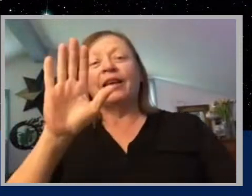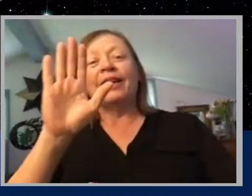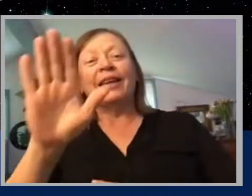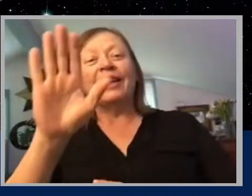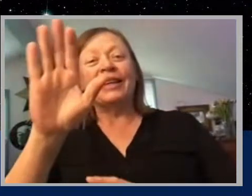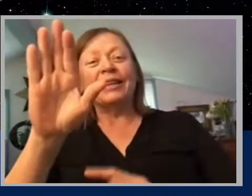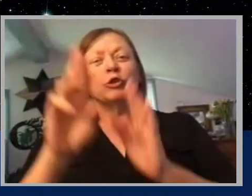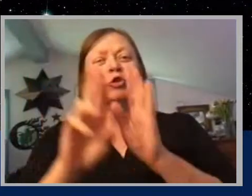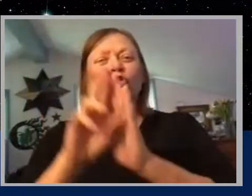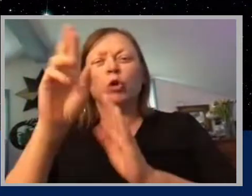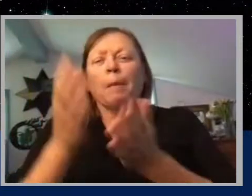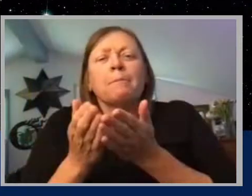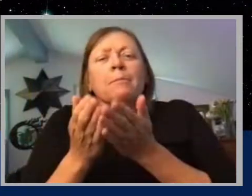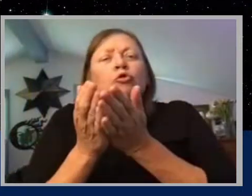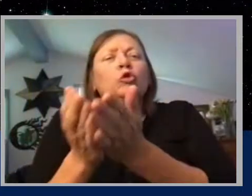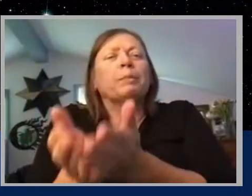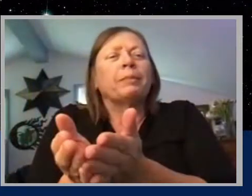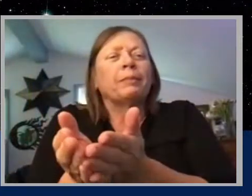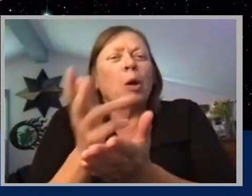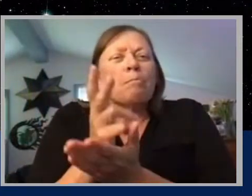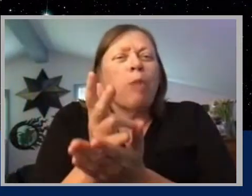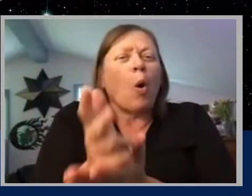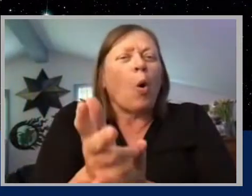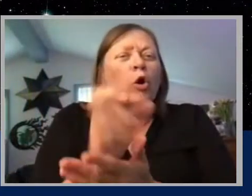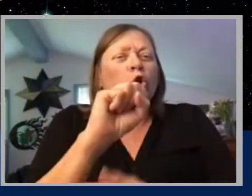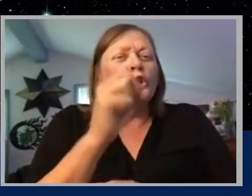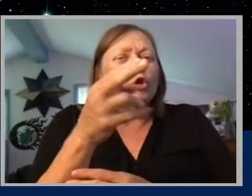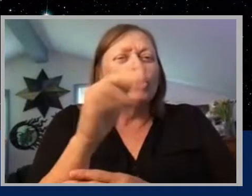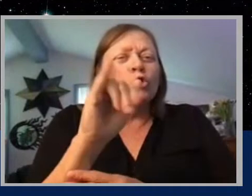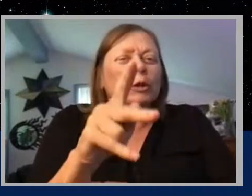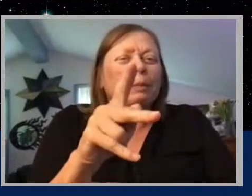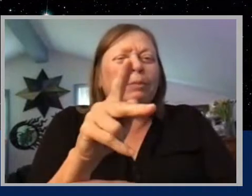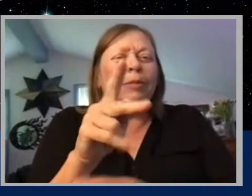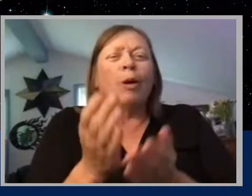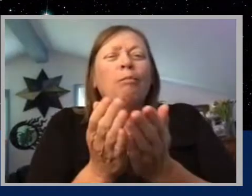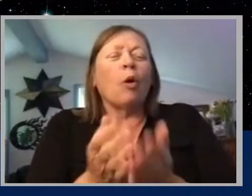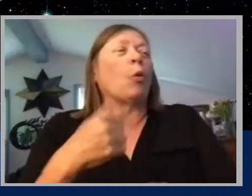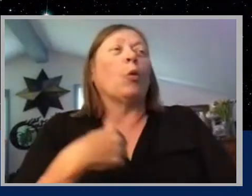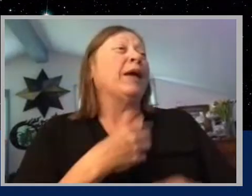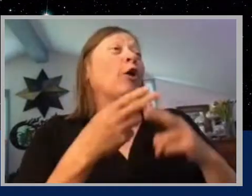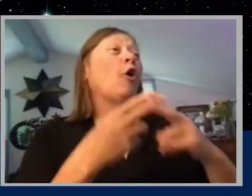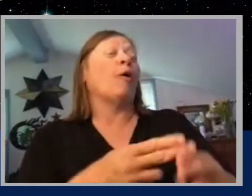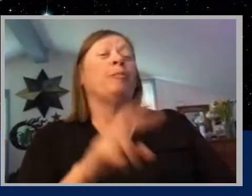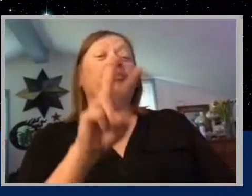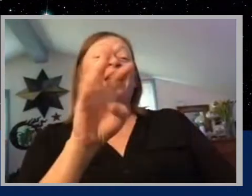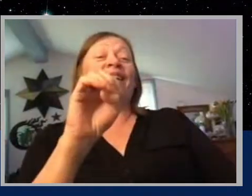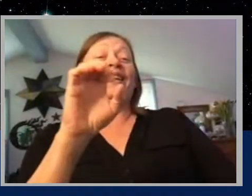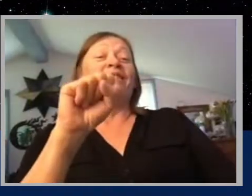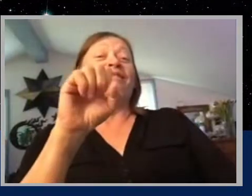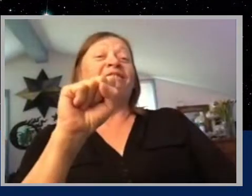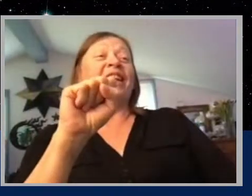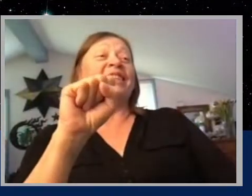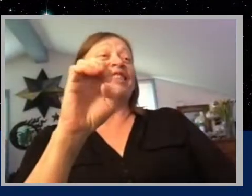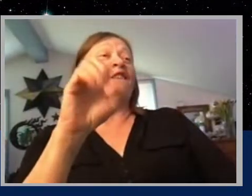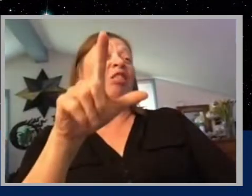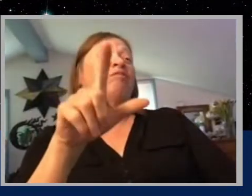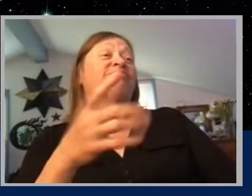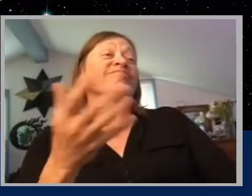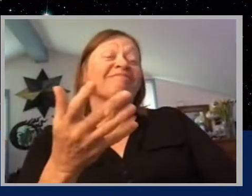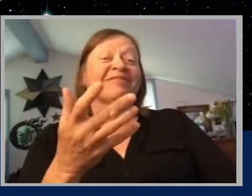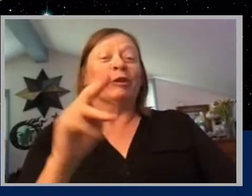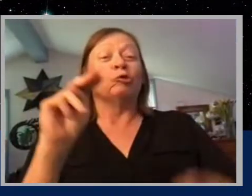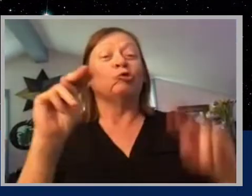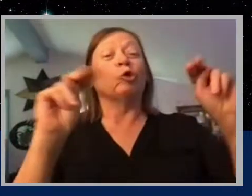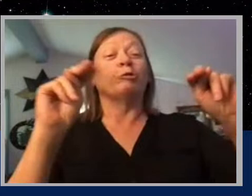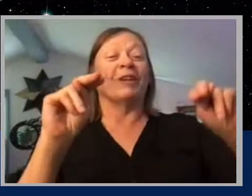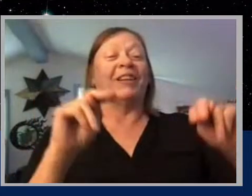ships or boats? I know there's like a controversy with that too. We call them recovery vessels. Vessels, fine. Right in the middle. Safe. That's the neutral ground.